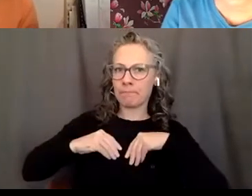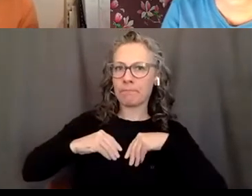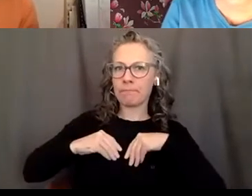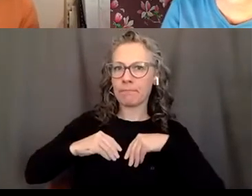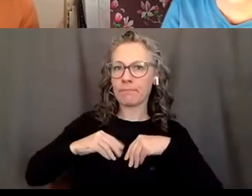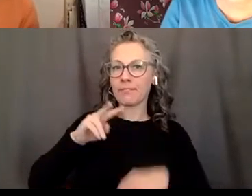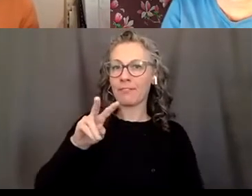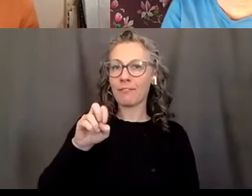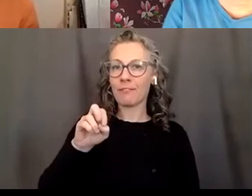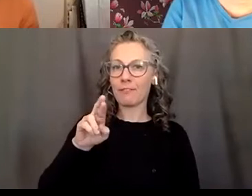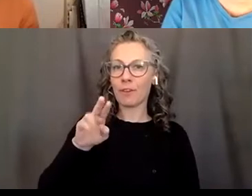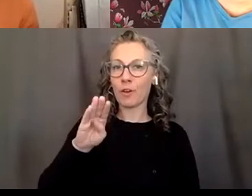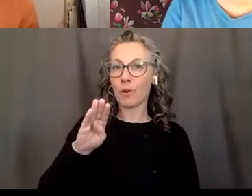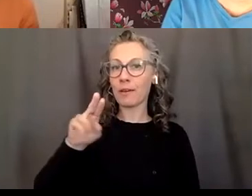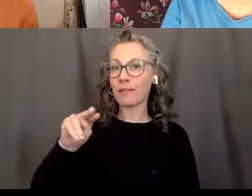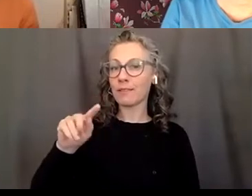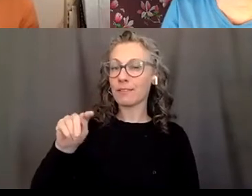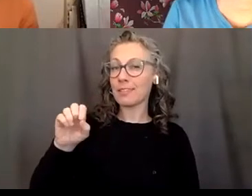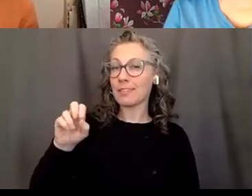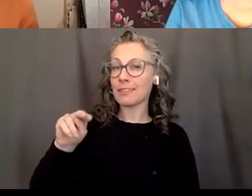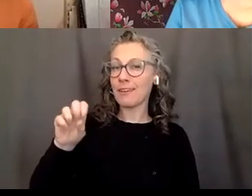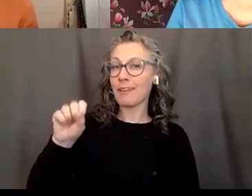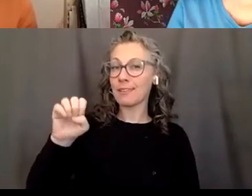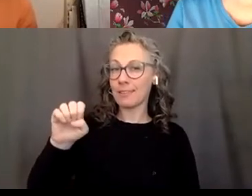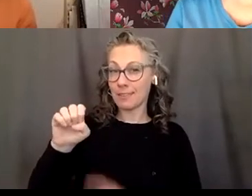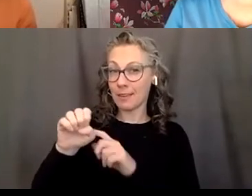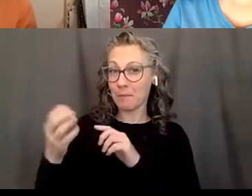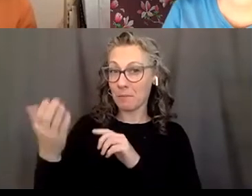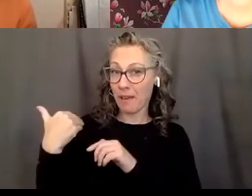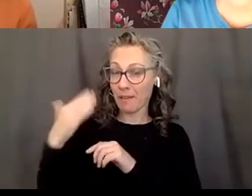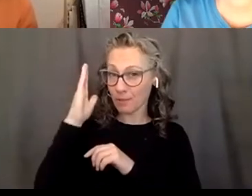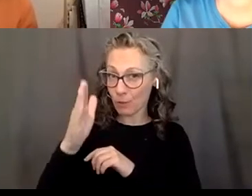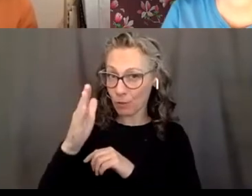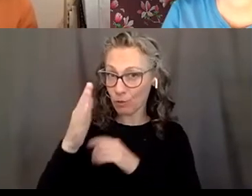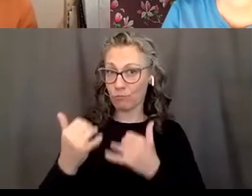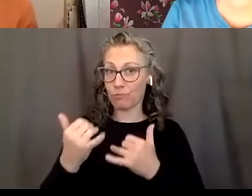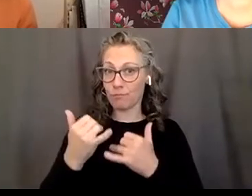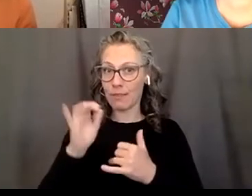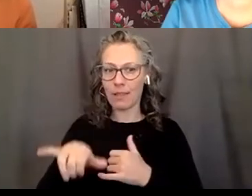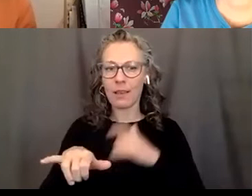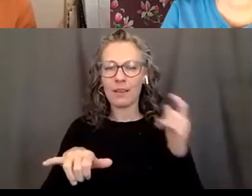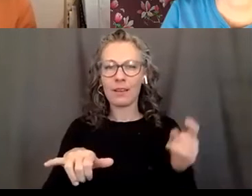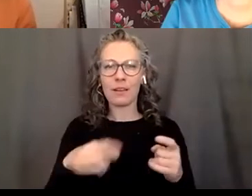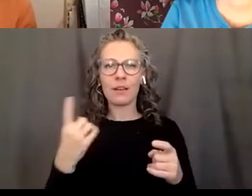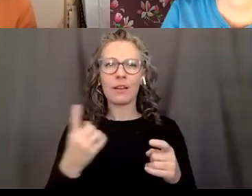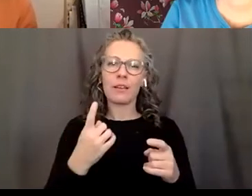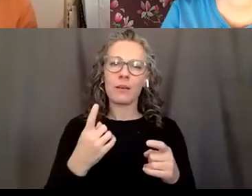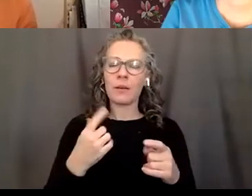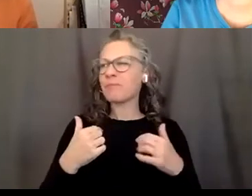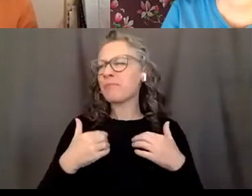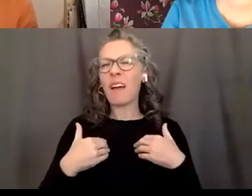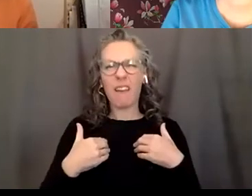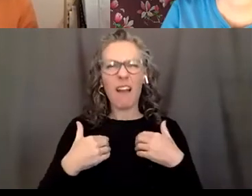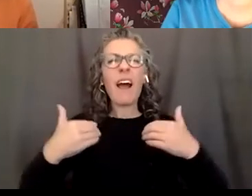tense. Someone mentioned the story of like, or as maybe Audrey gave it as the example, someone comes to say and says, I have a bad